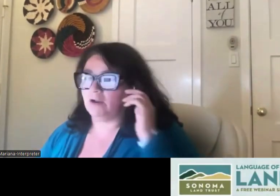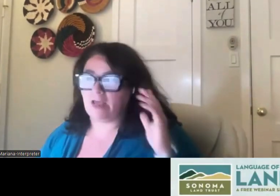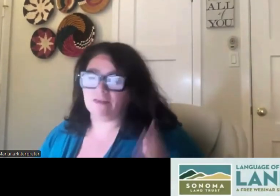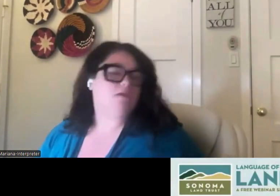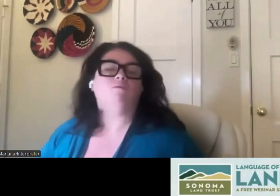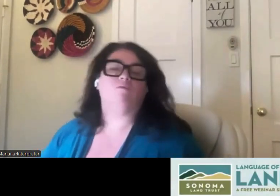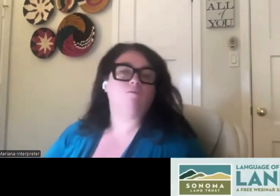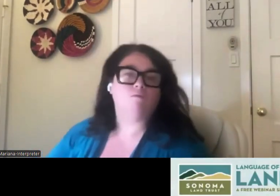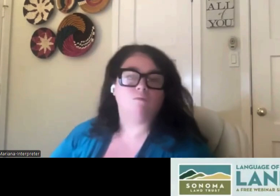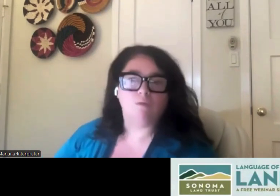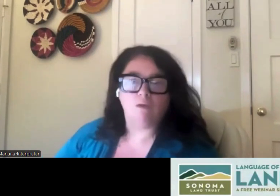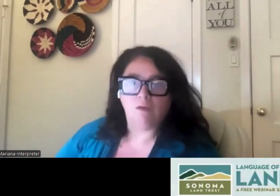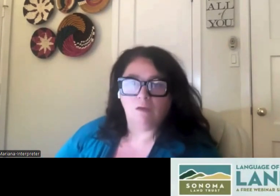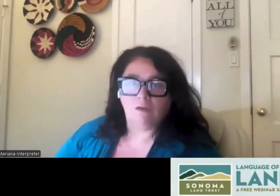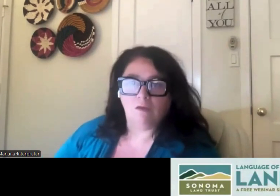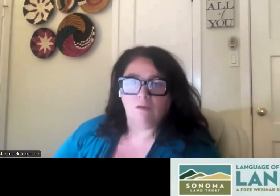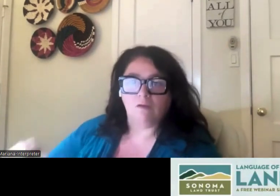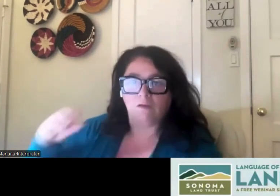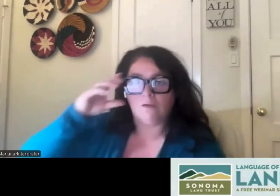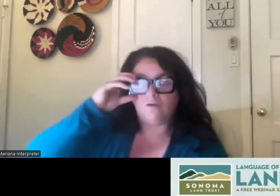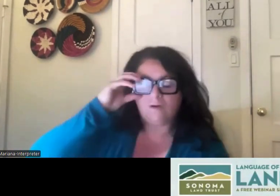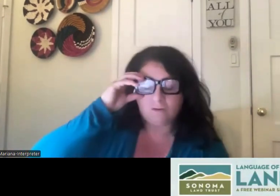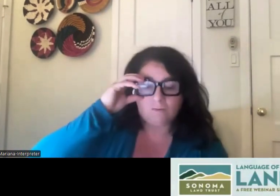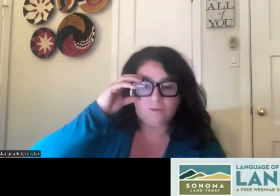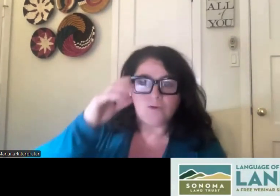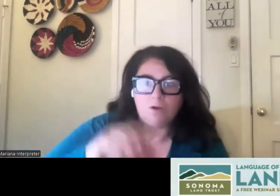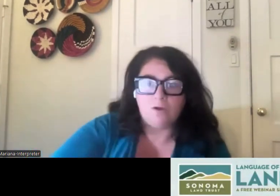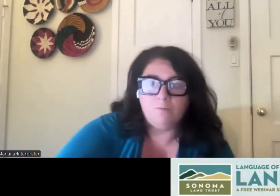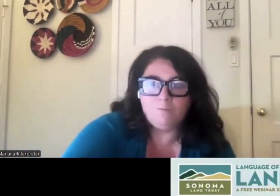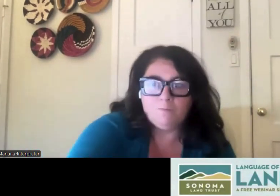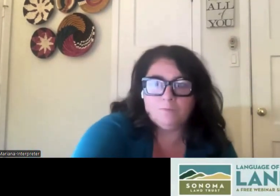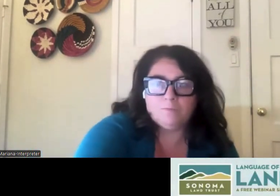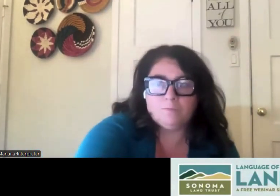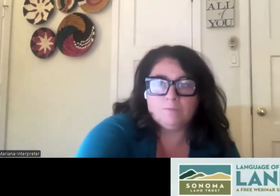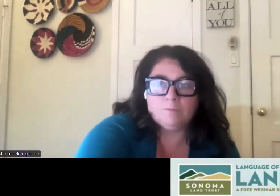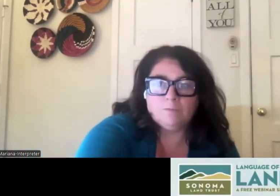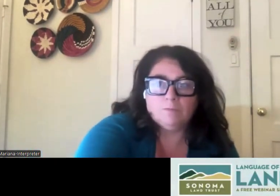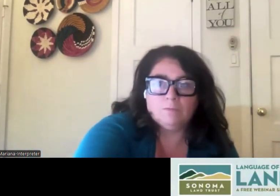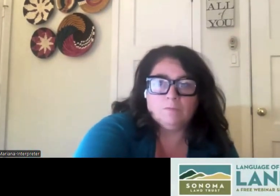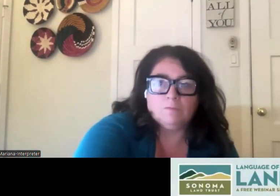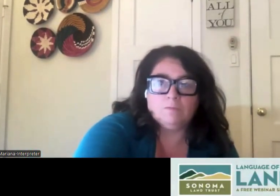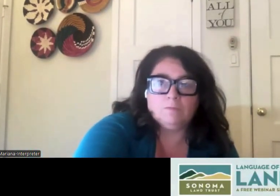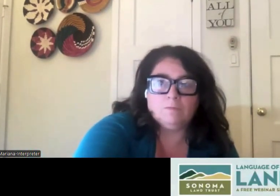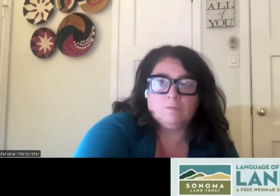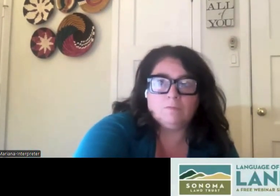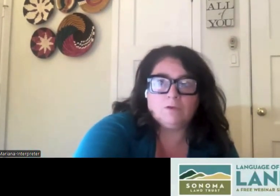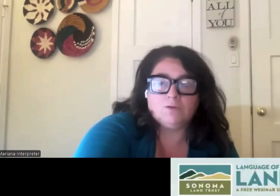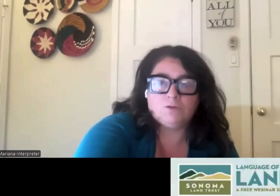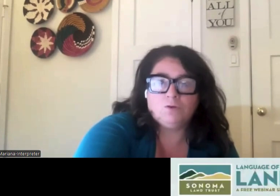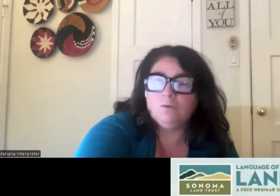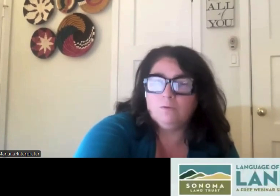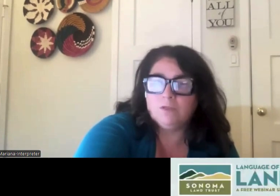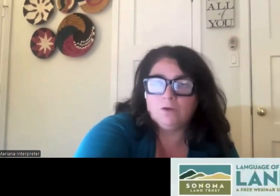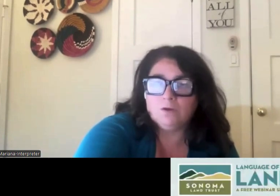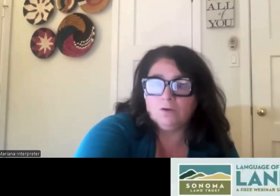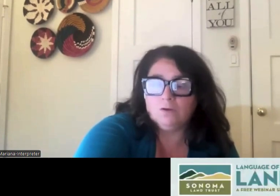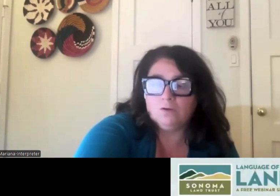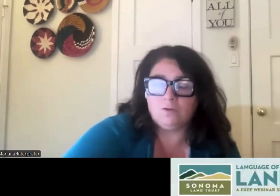itself a tipping point in the sense that it's not a sudden or unexpected change